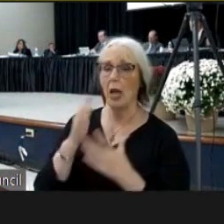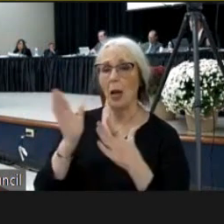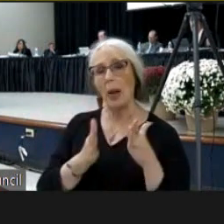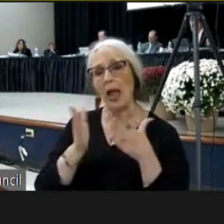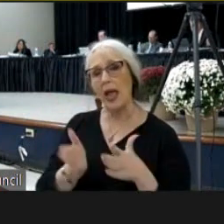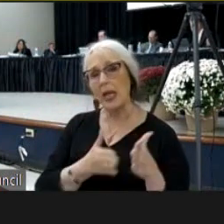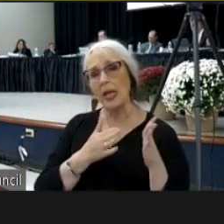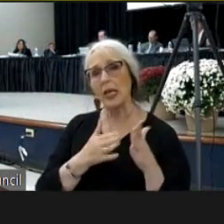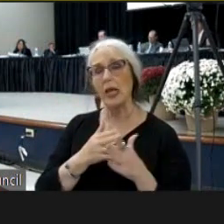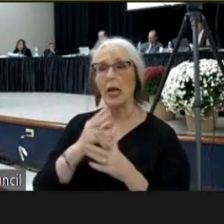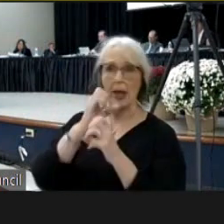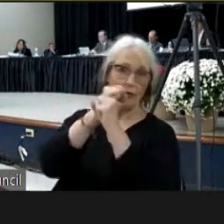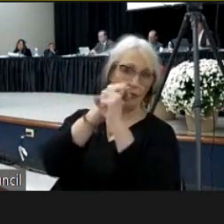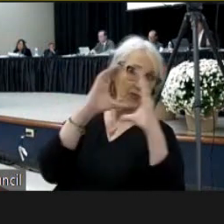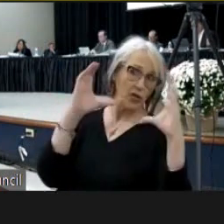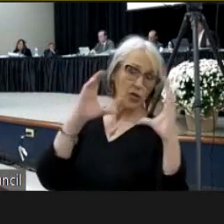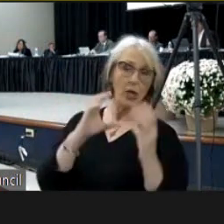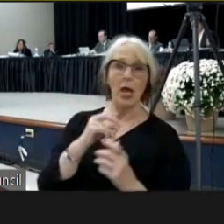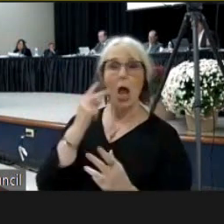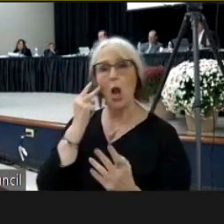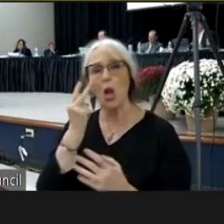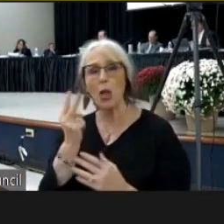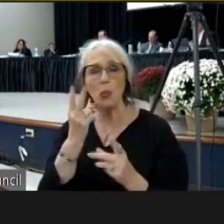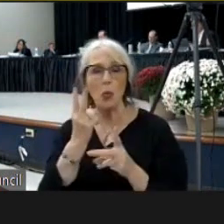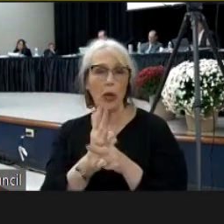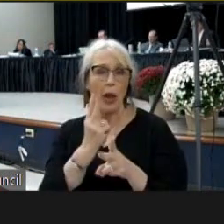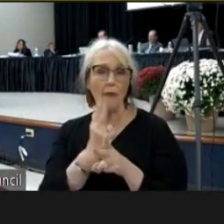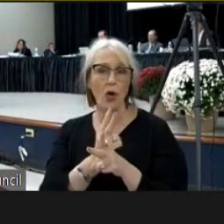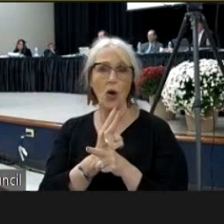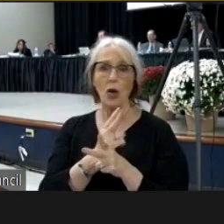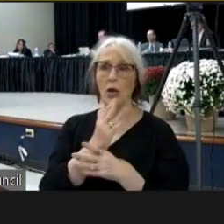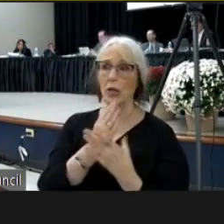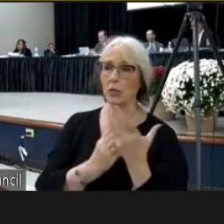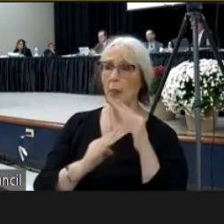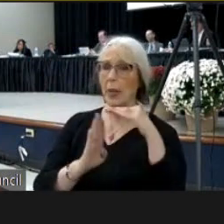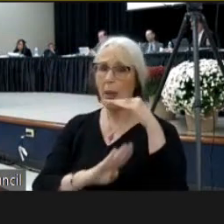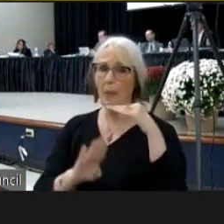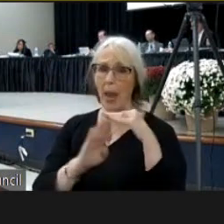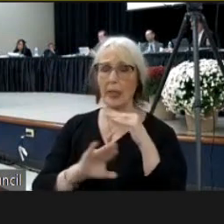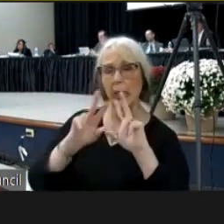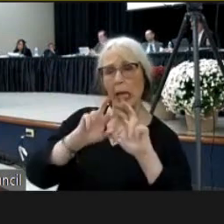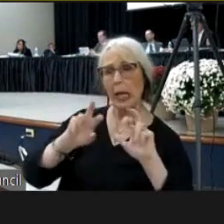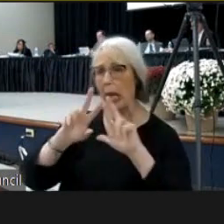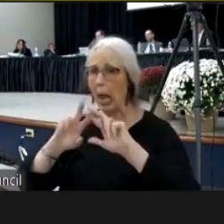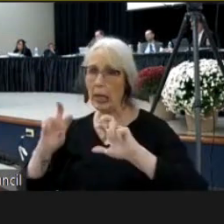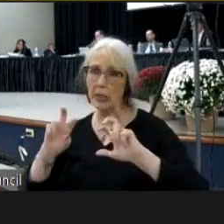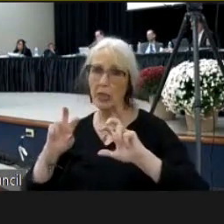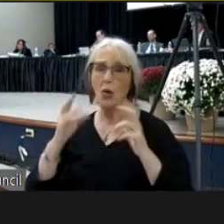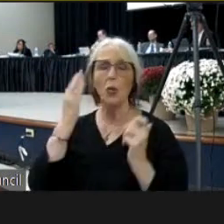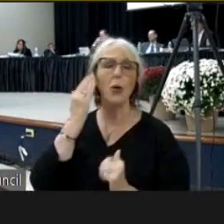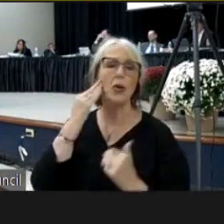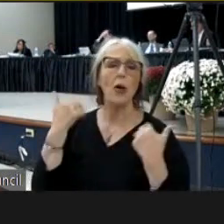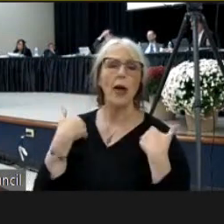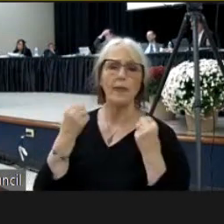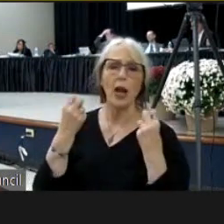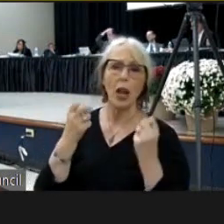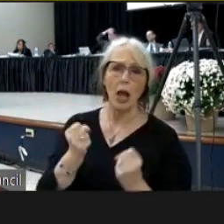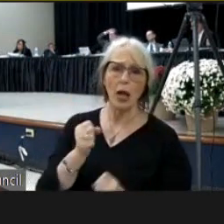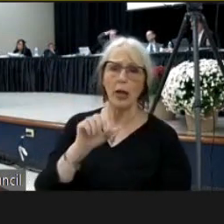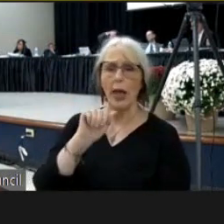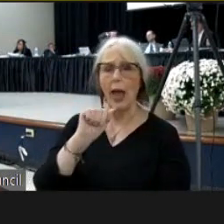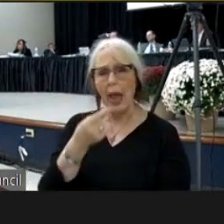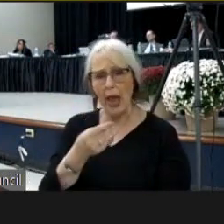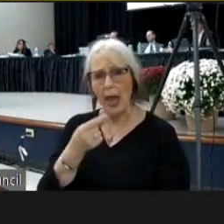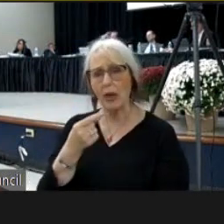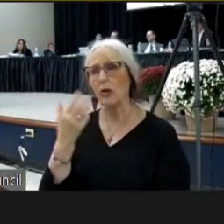standpoint. Zooming in a little bit and looking at just some of the real basic analysis, we know that we've got a lot of agricultural presence